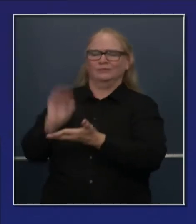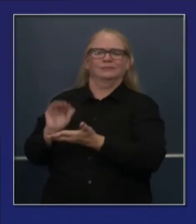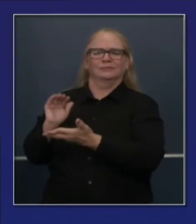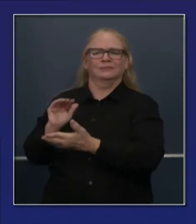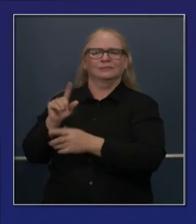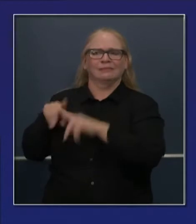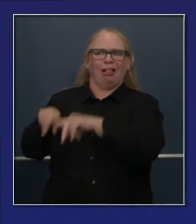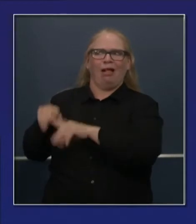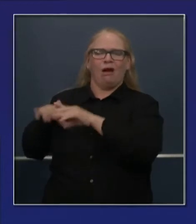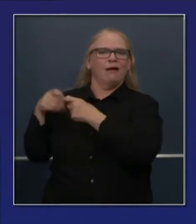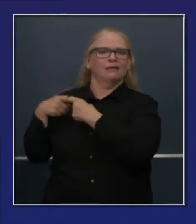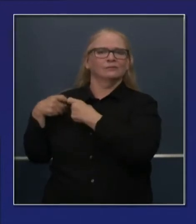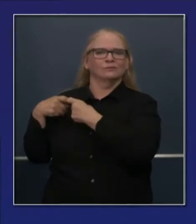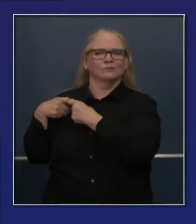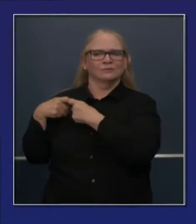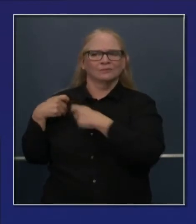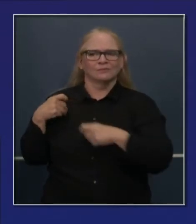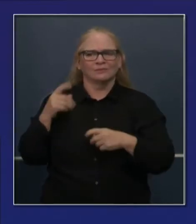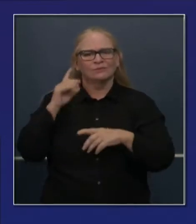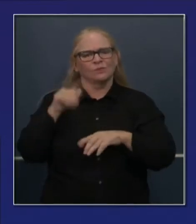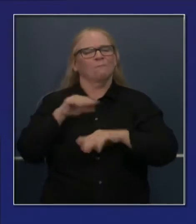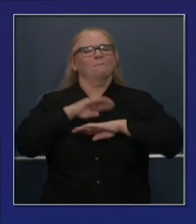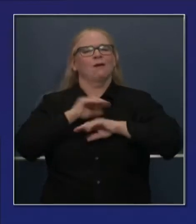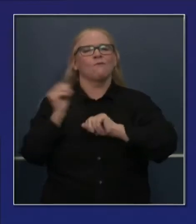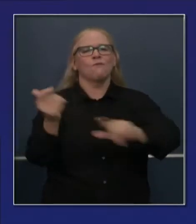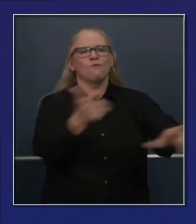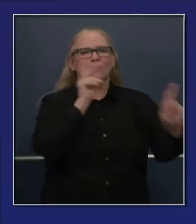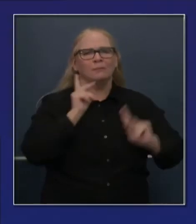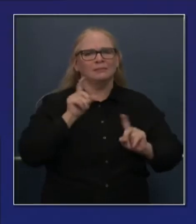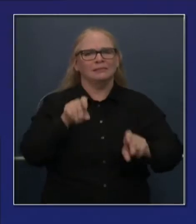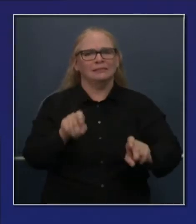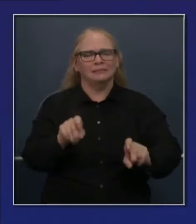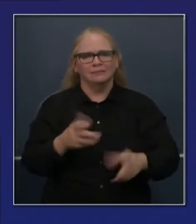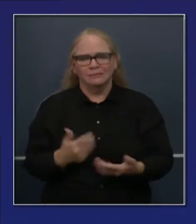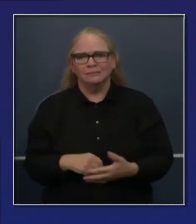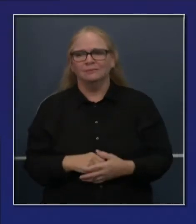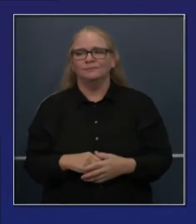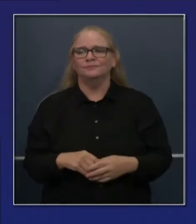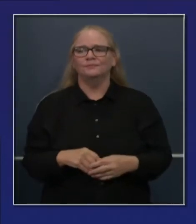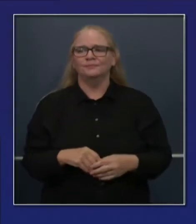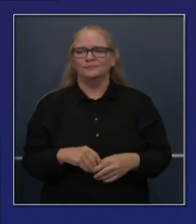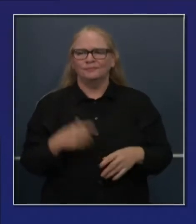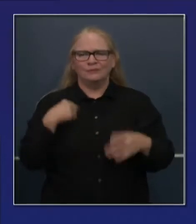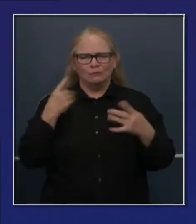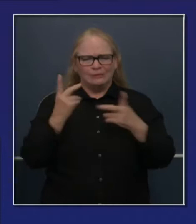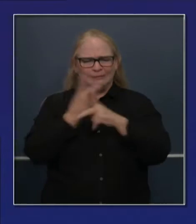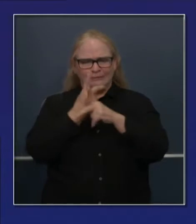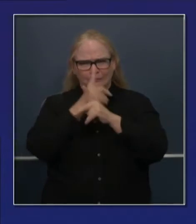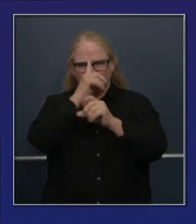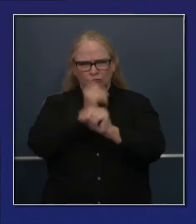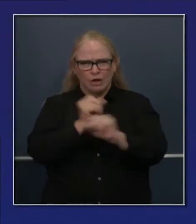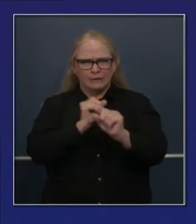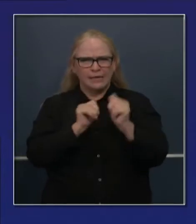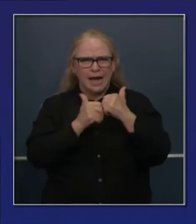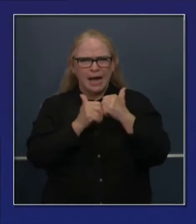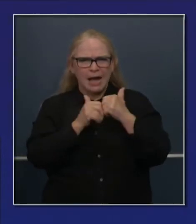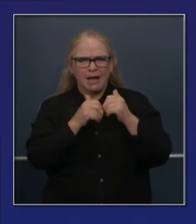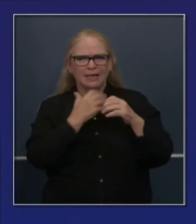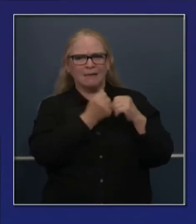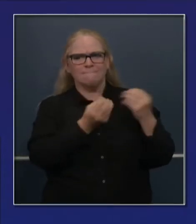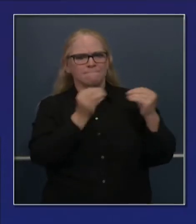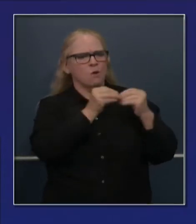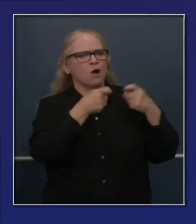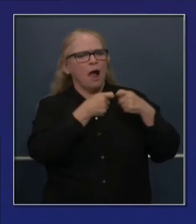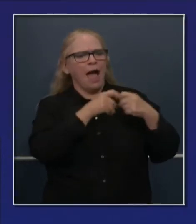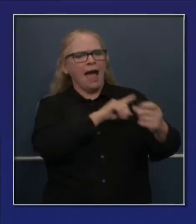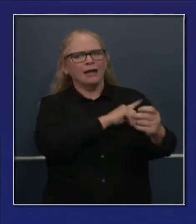goal through different strategies, demand reduction, different strategies in terms of procurement of new energy and the like.